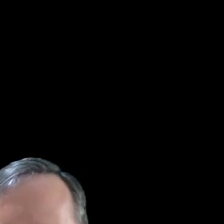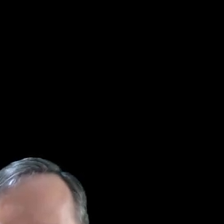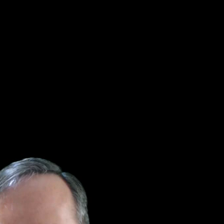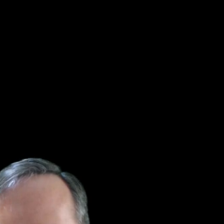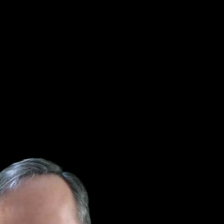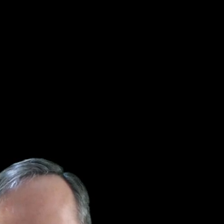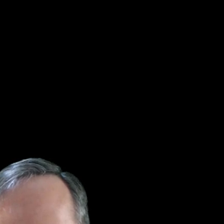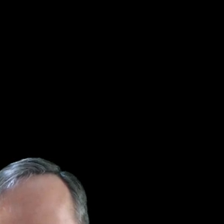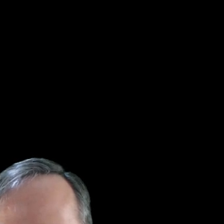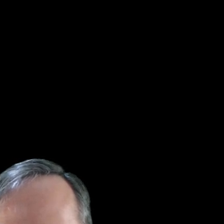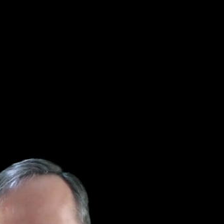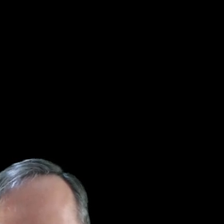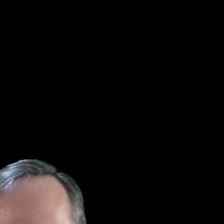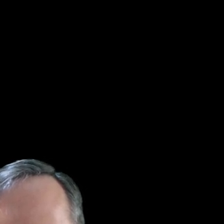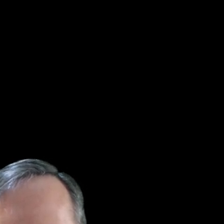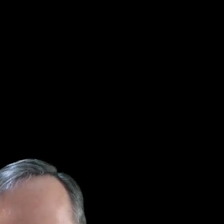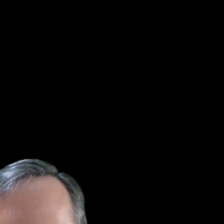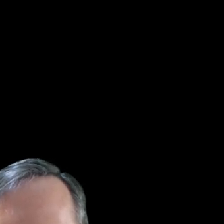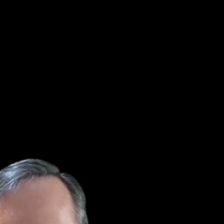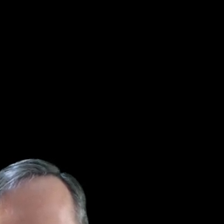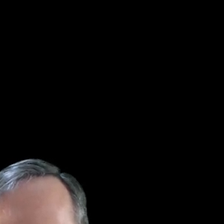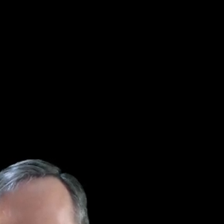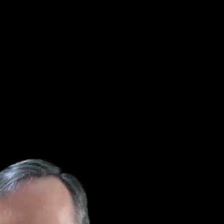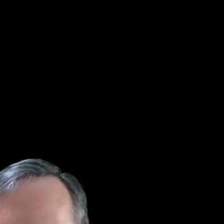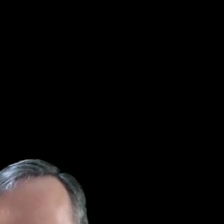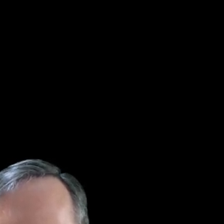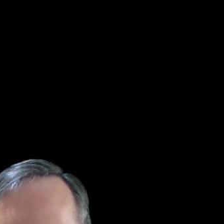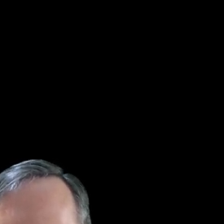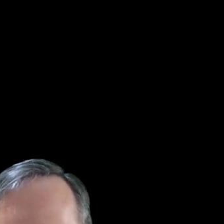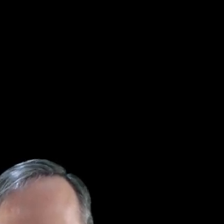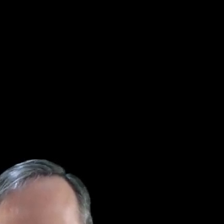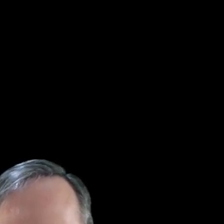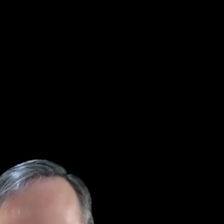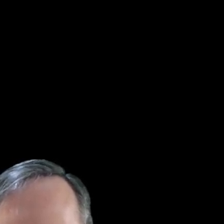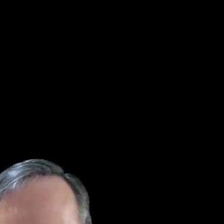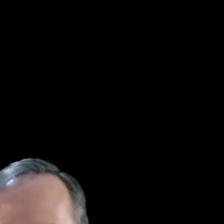helped. Take care. Till next time. Be safe. Check into AskBillConrad.com.